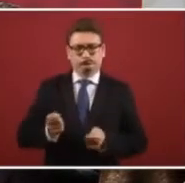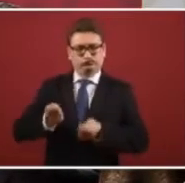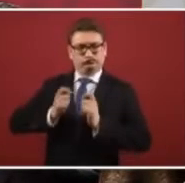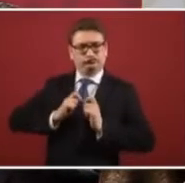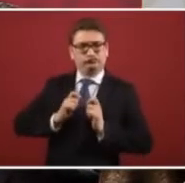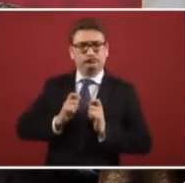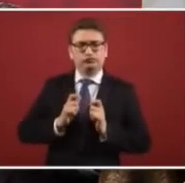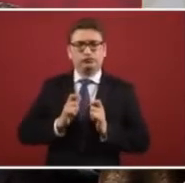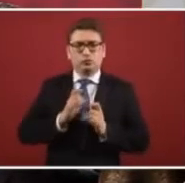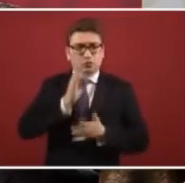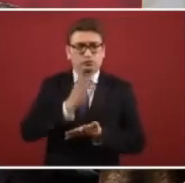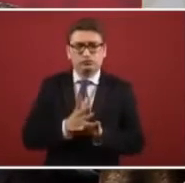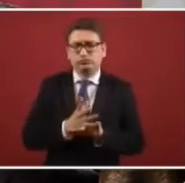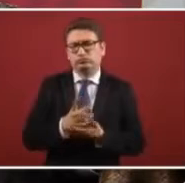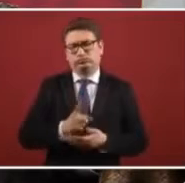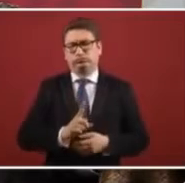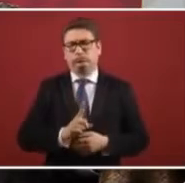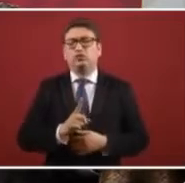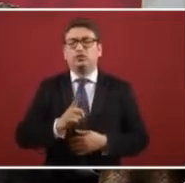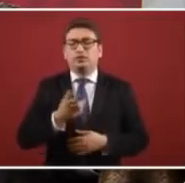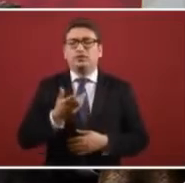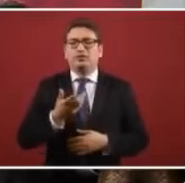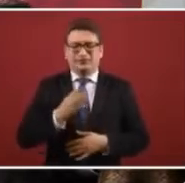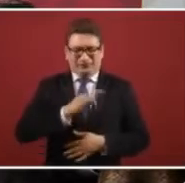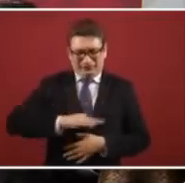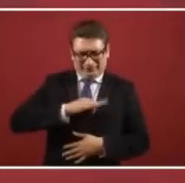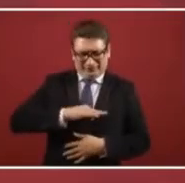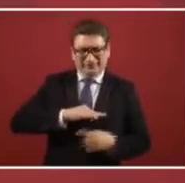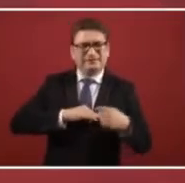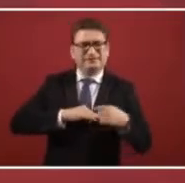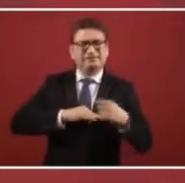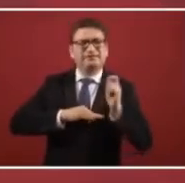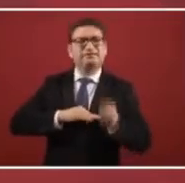fame or titles. I've always said that